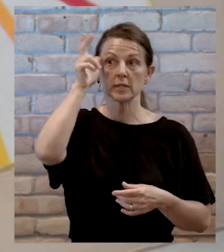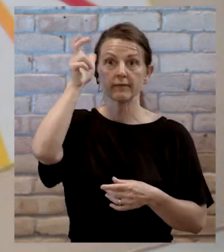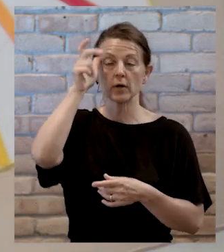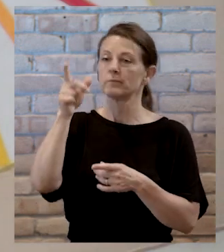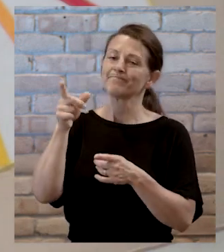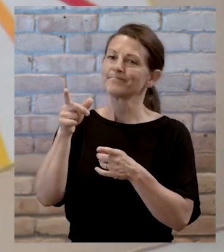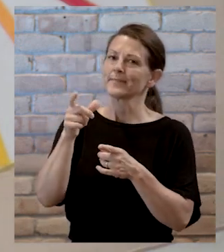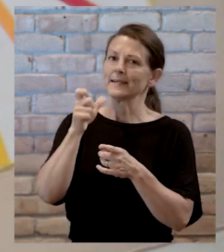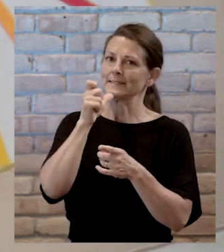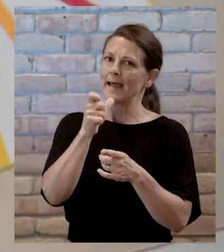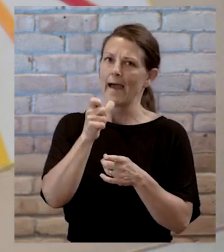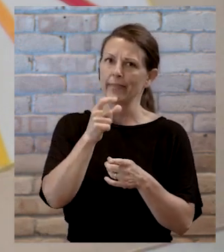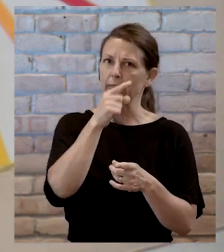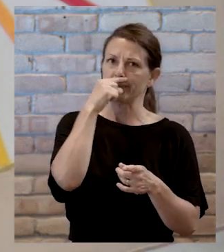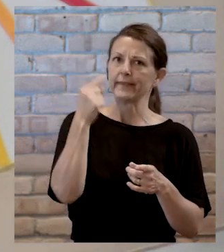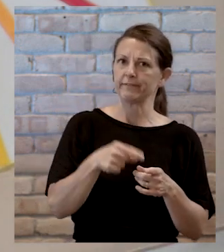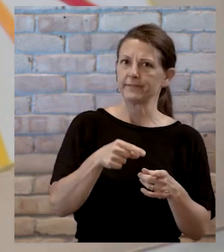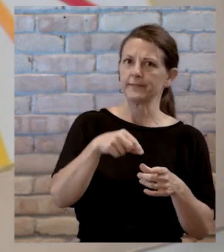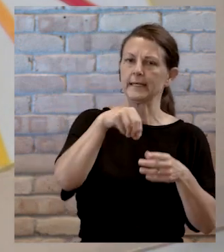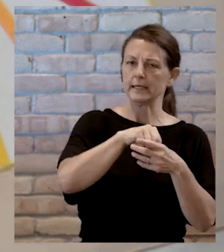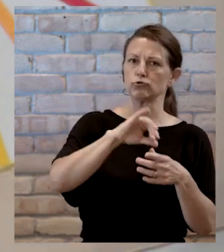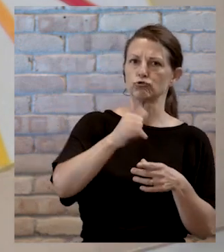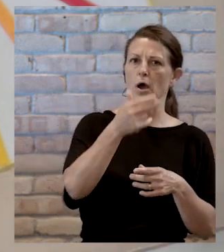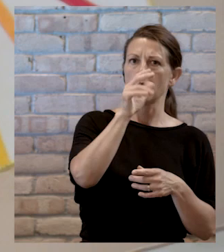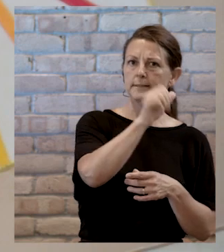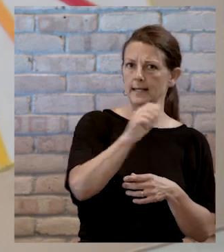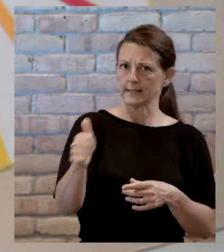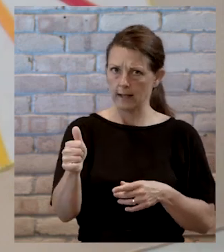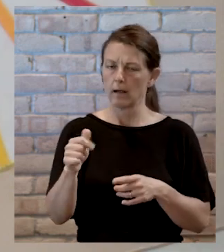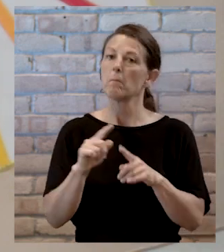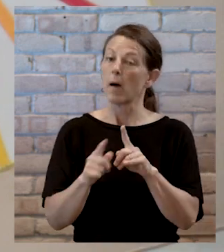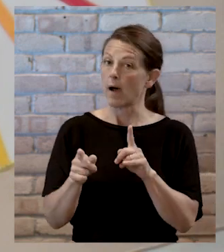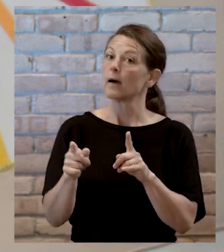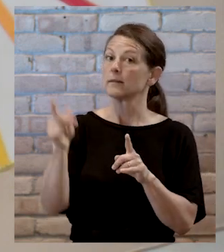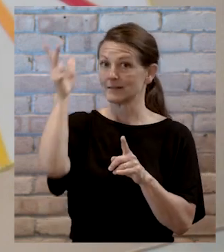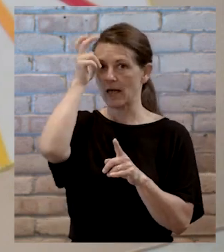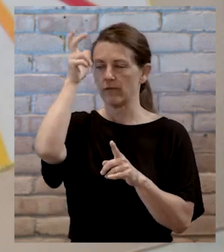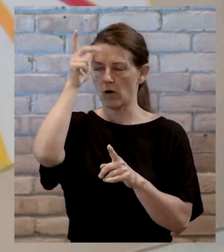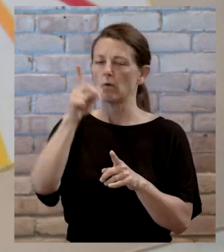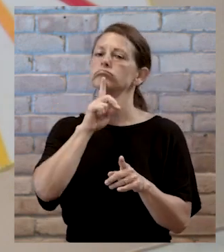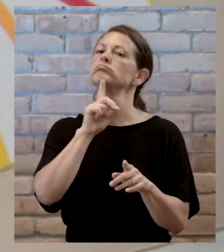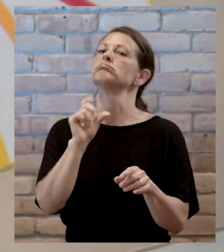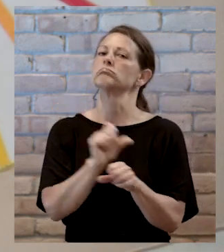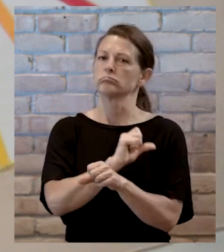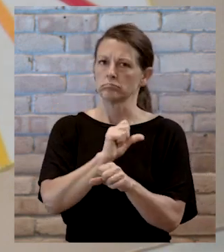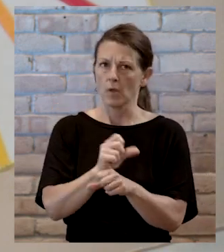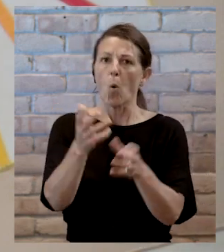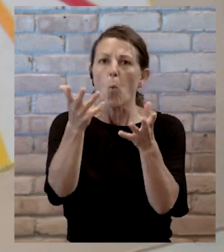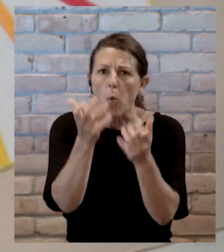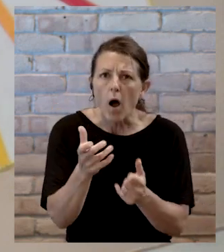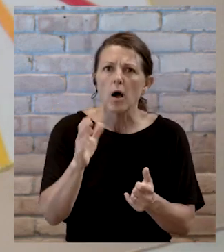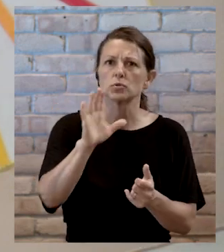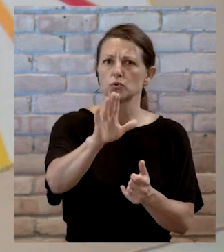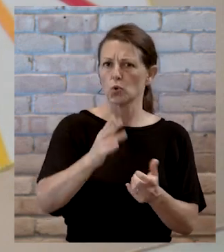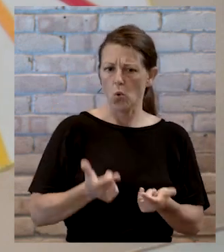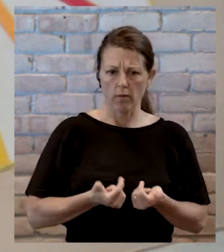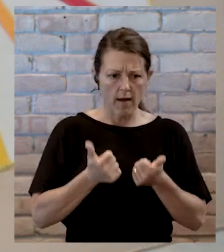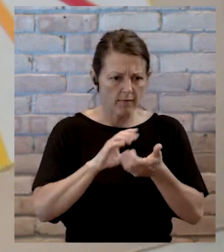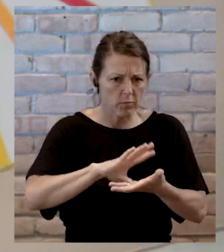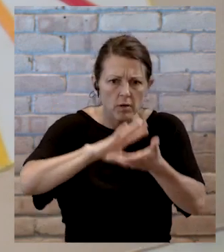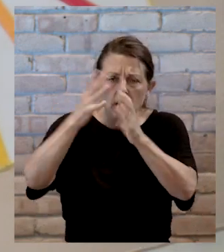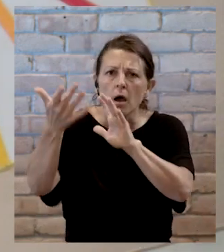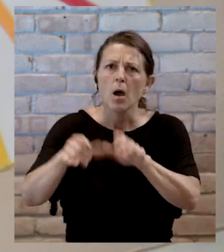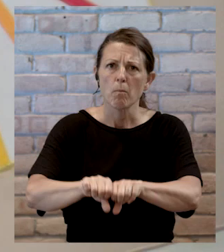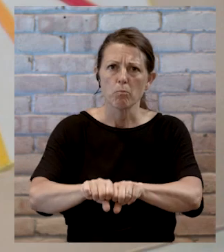the thief in John 10:10, he certainly is all about chaos and brokenness